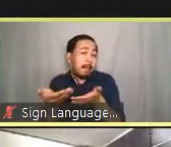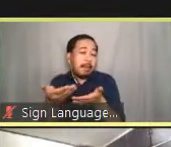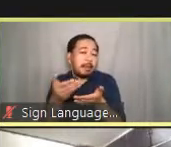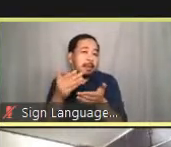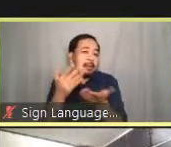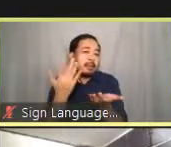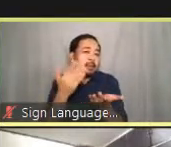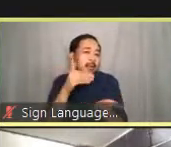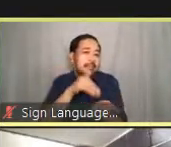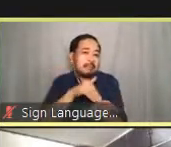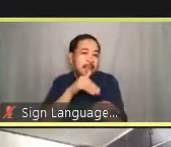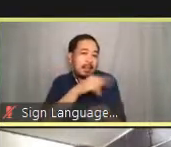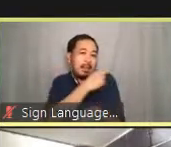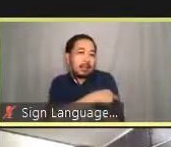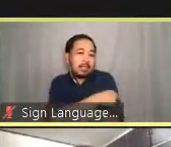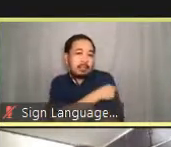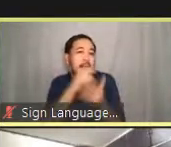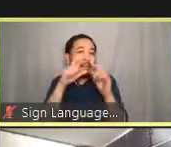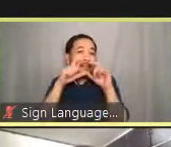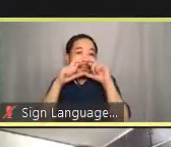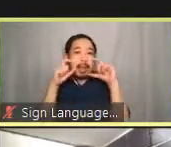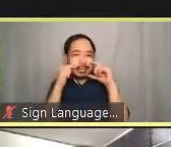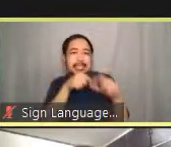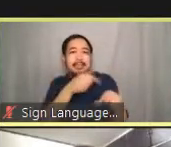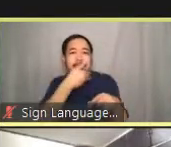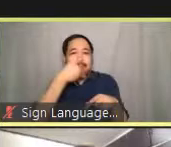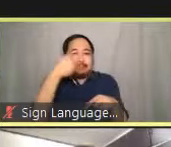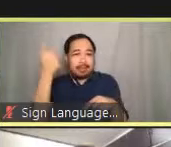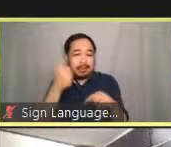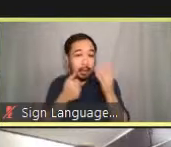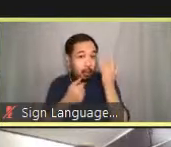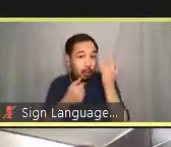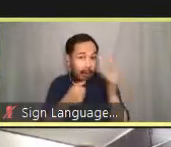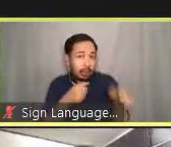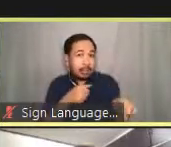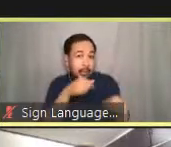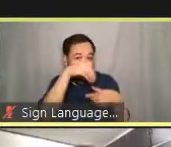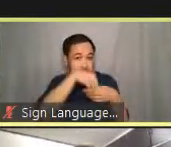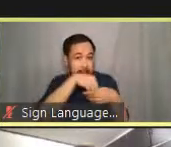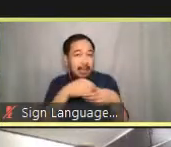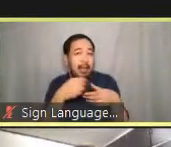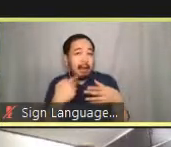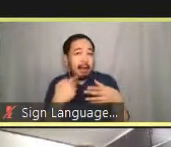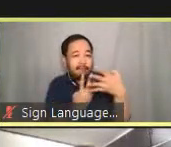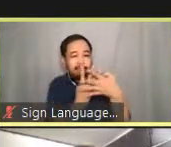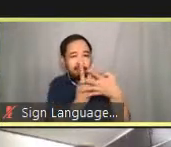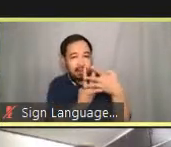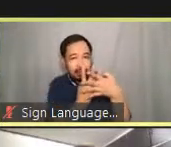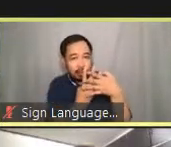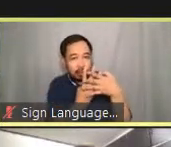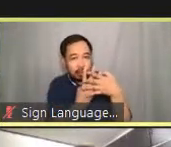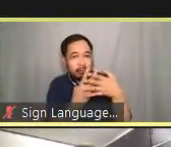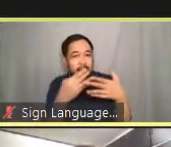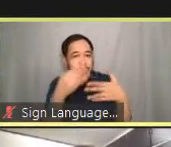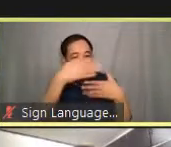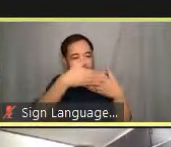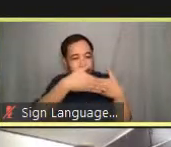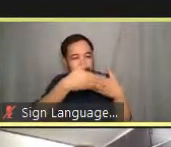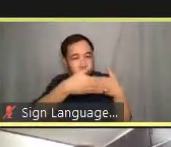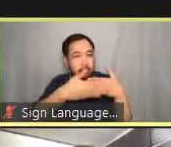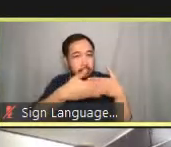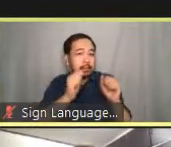mask, may advantage yung medical mask kasi po meron yung ating medical. Mas malaki